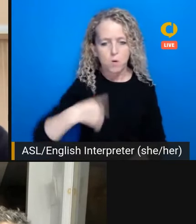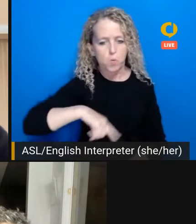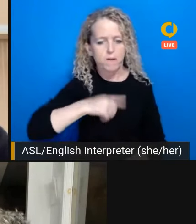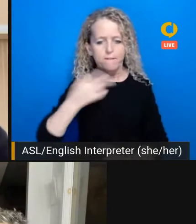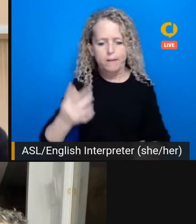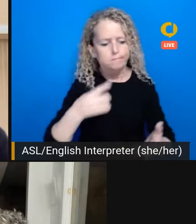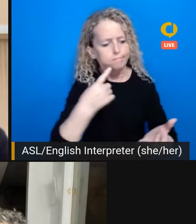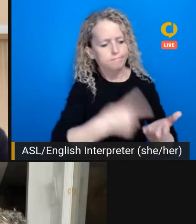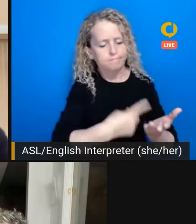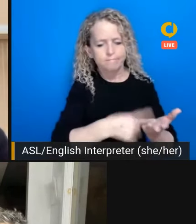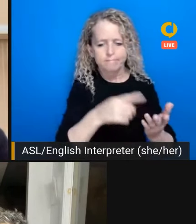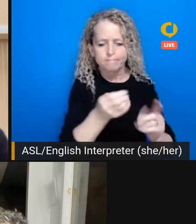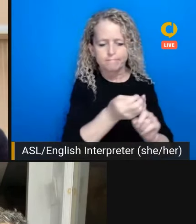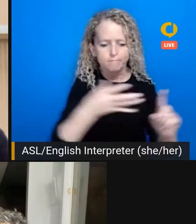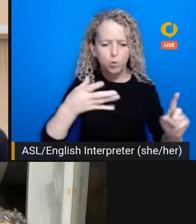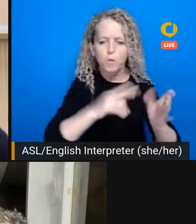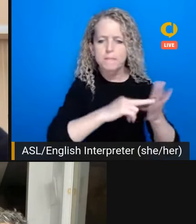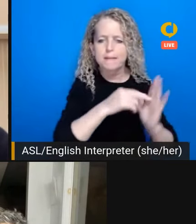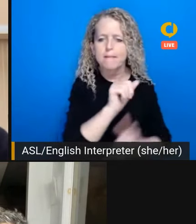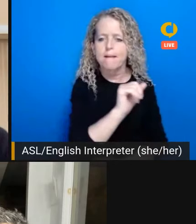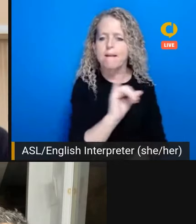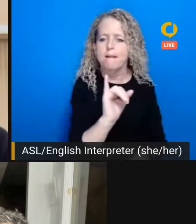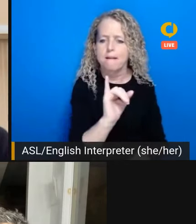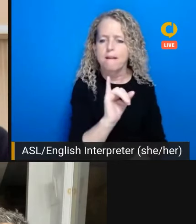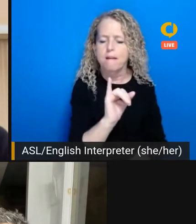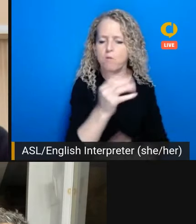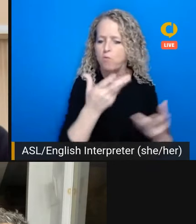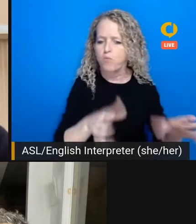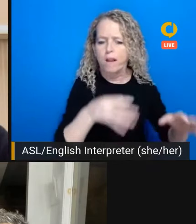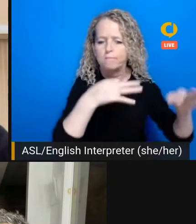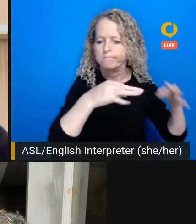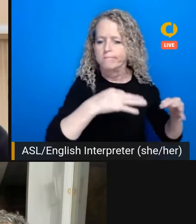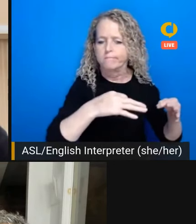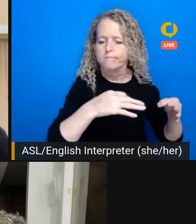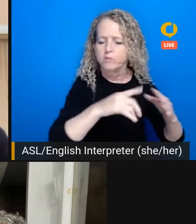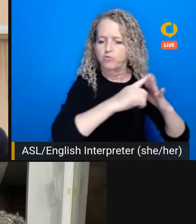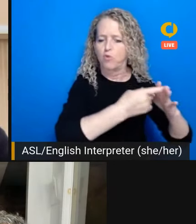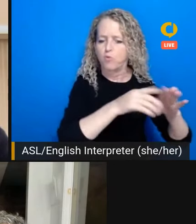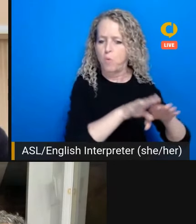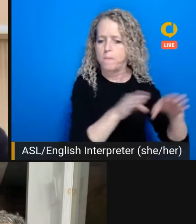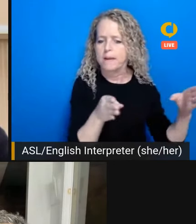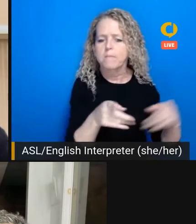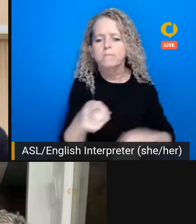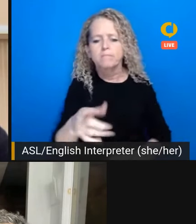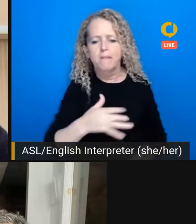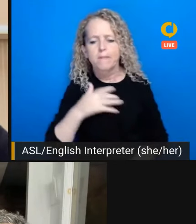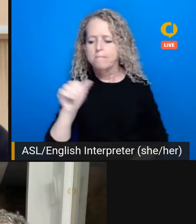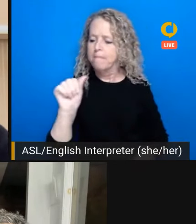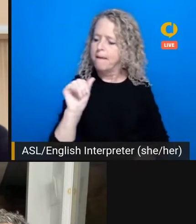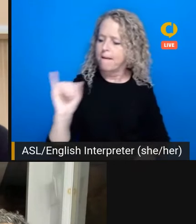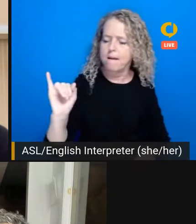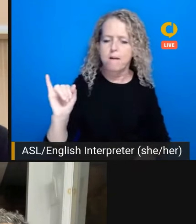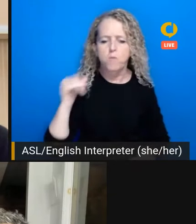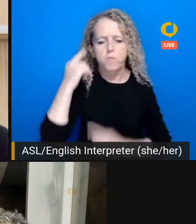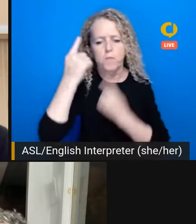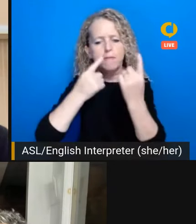top, but what do you think about when we talk about AI, and how has it made our world a better